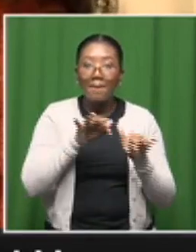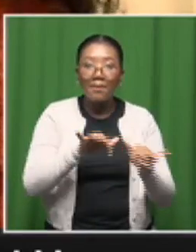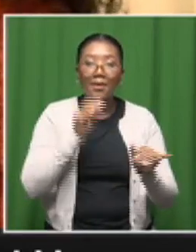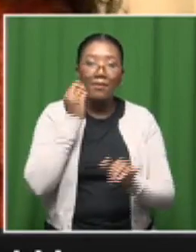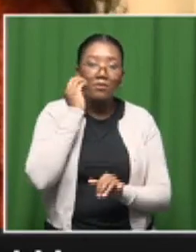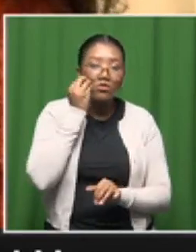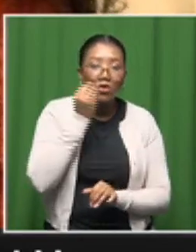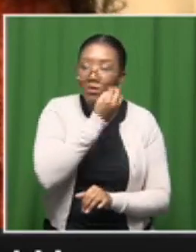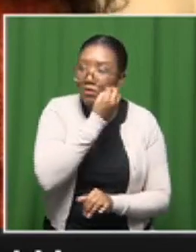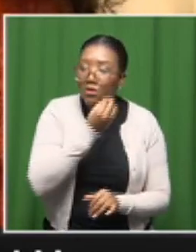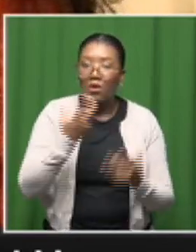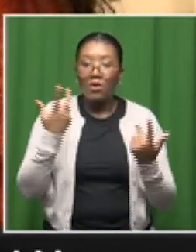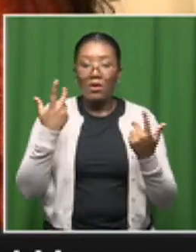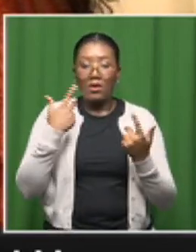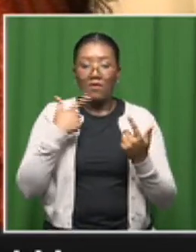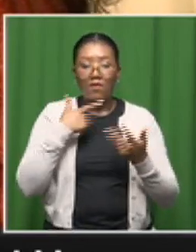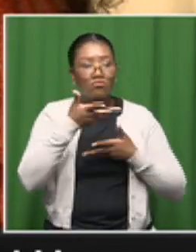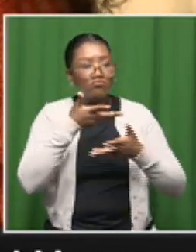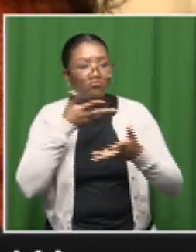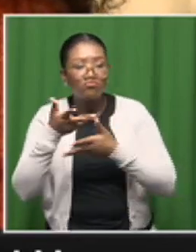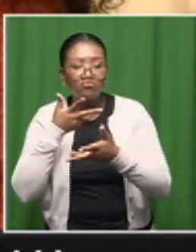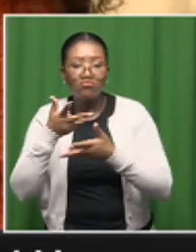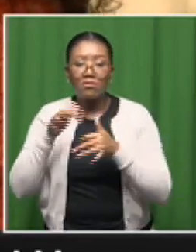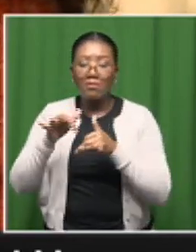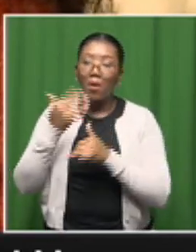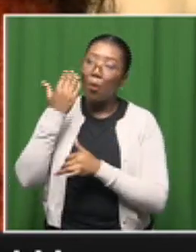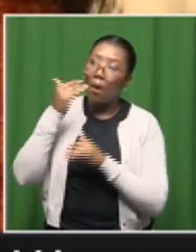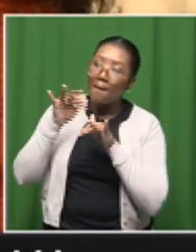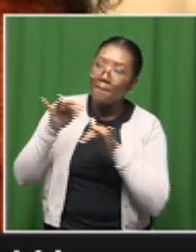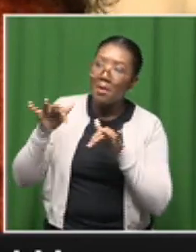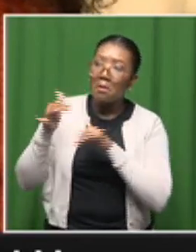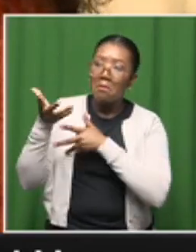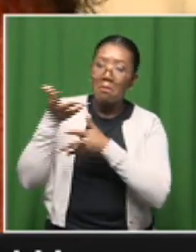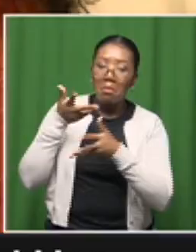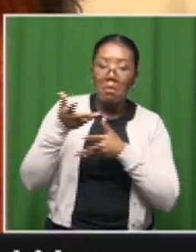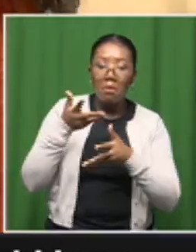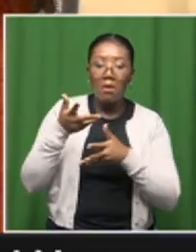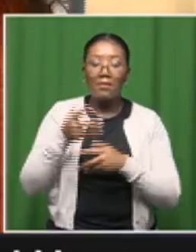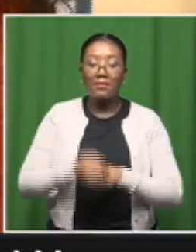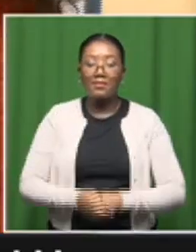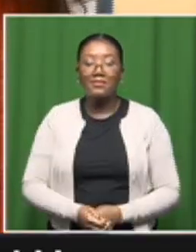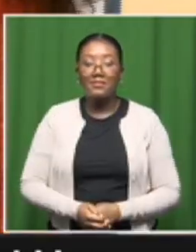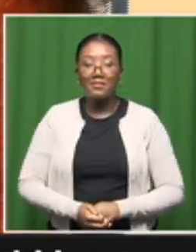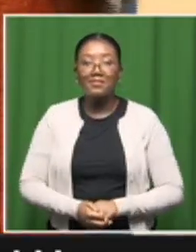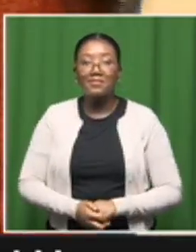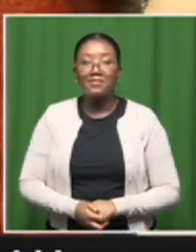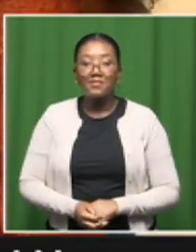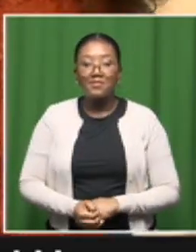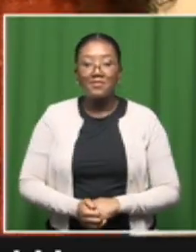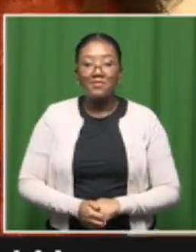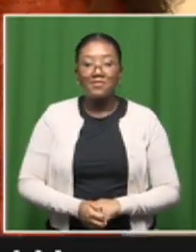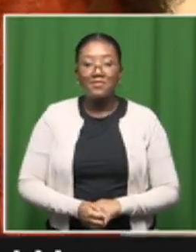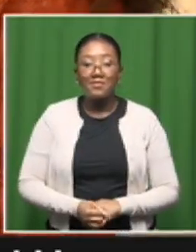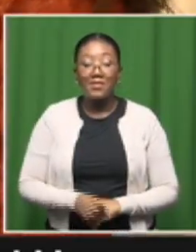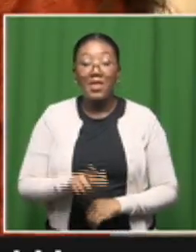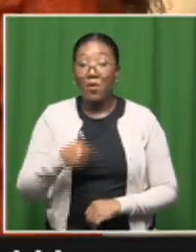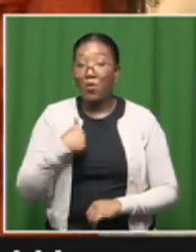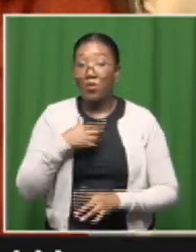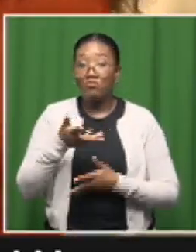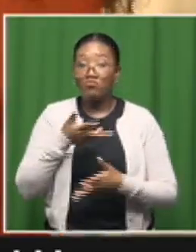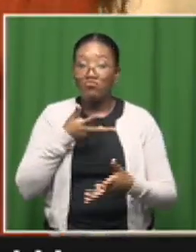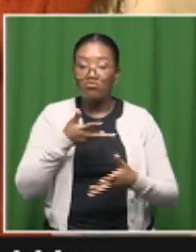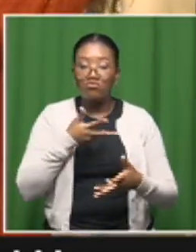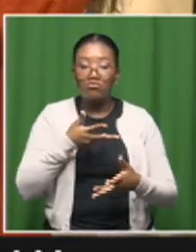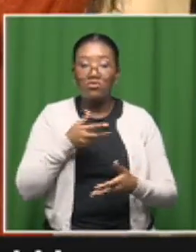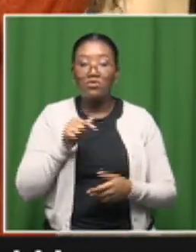interacted with people who were the colonists and also enslaved peoples, and how we came to be. Okay, so earlier when we were chatting offline, you